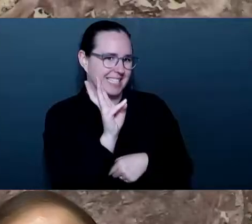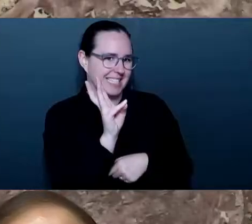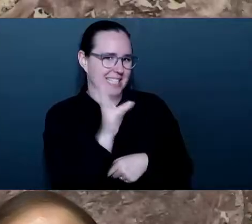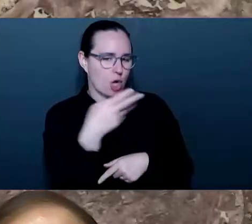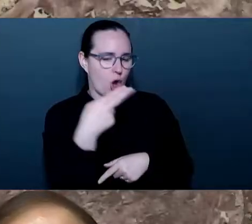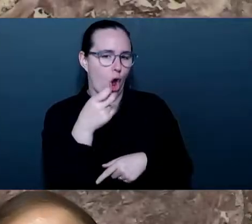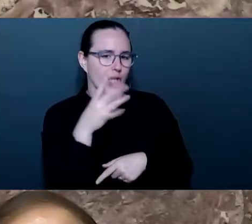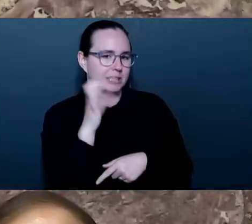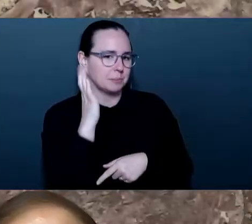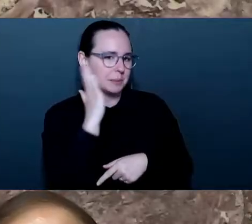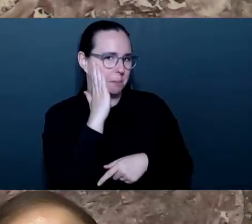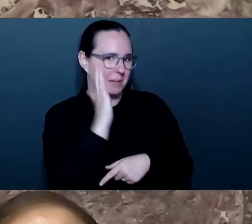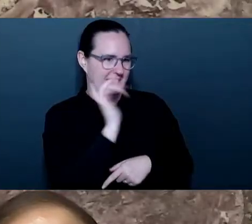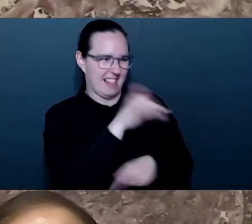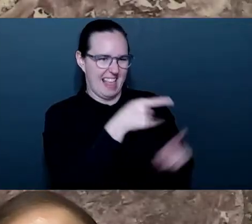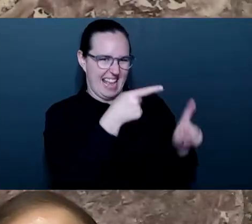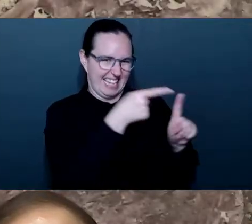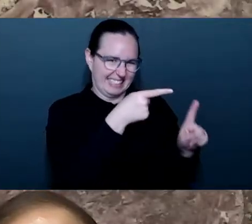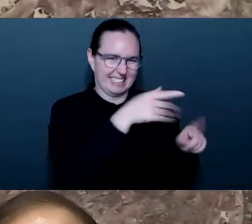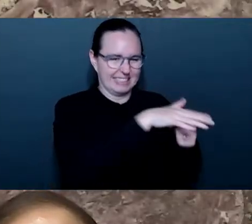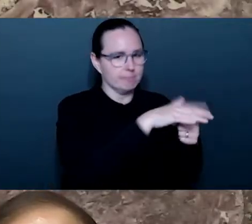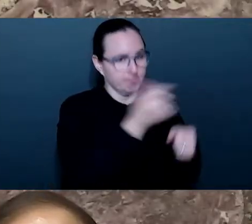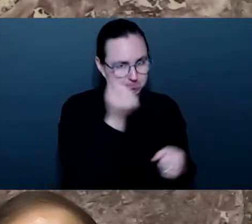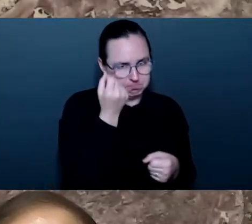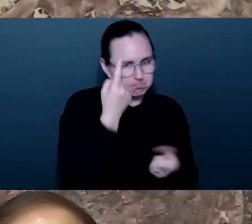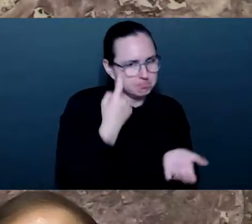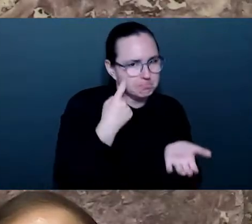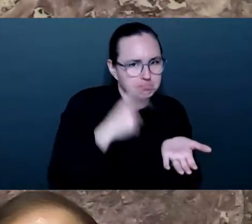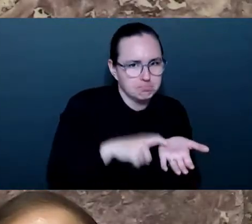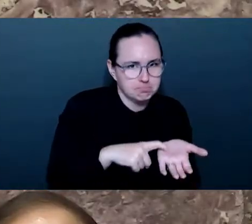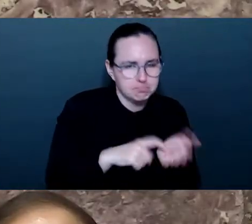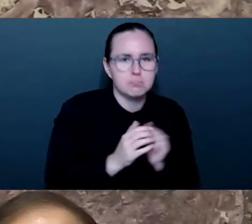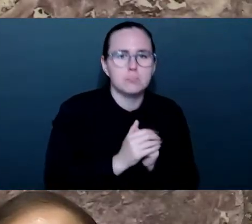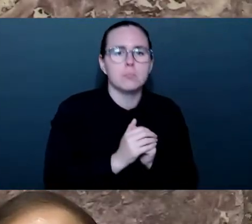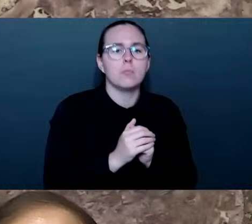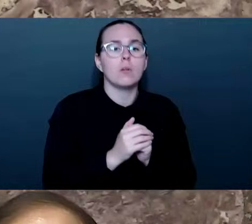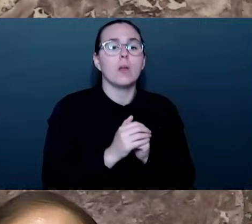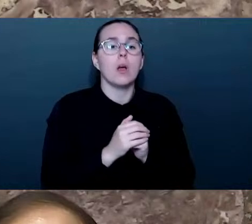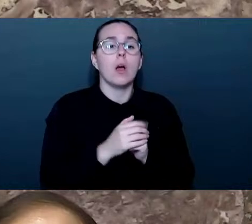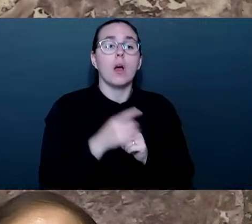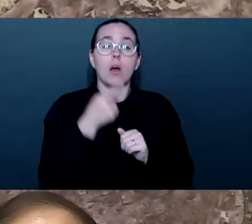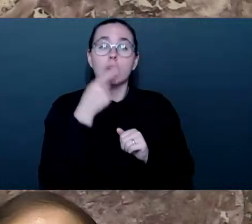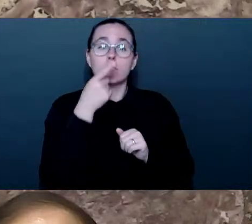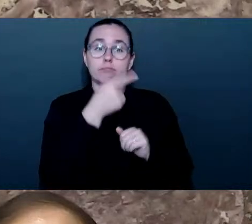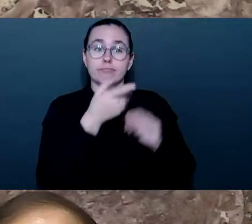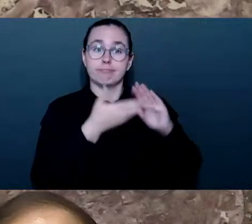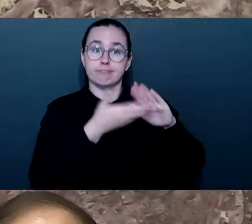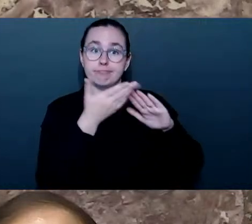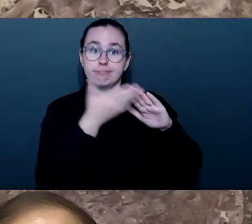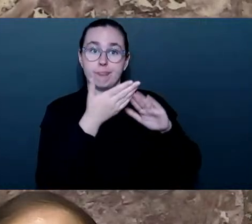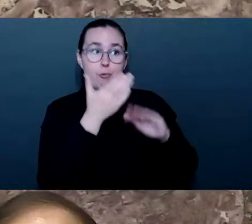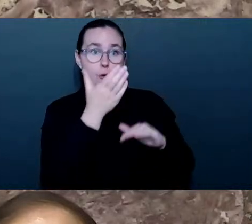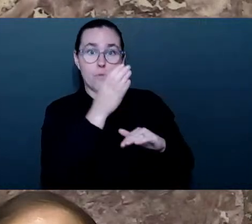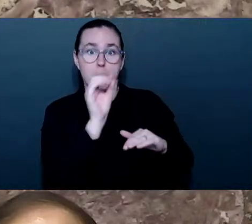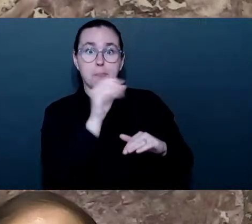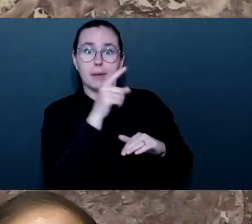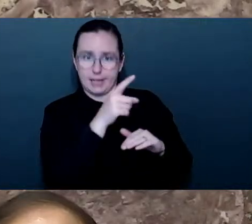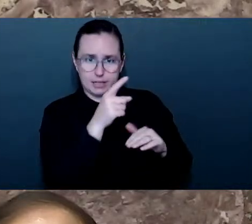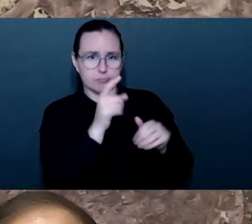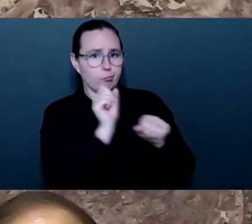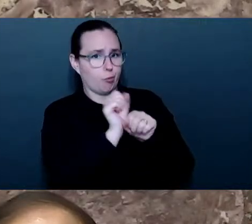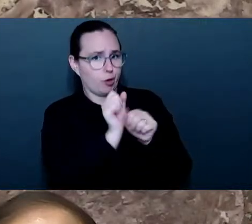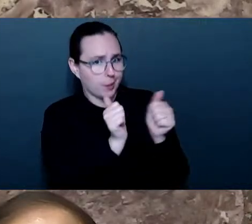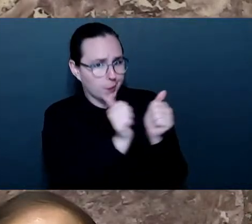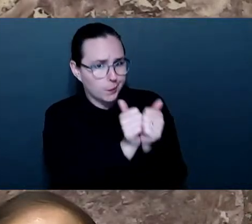operator, these are the measures that the health authority and the operator have come to an agreement over,